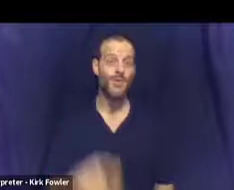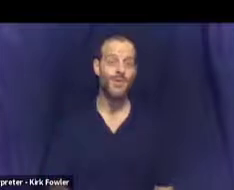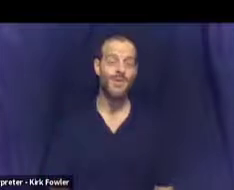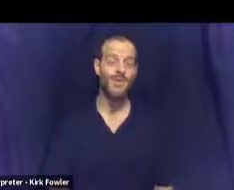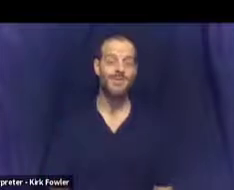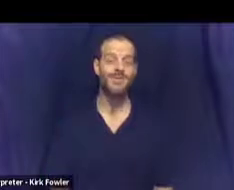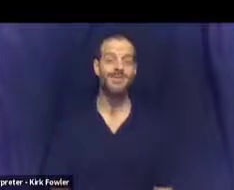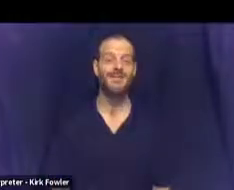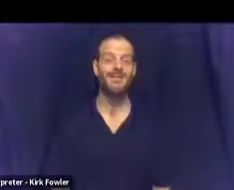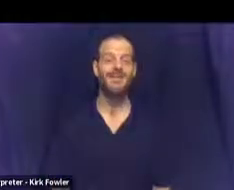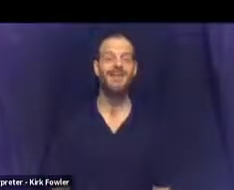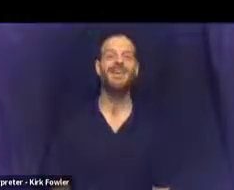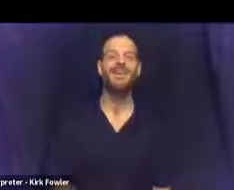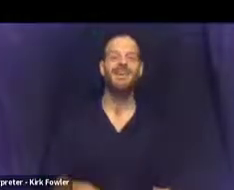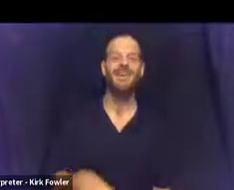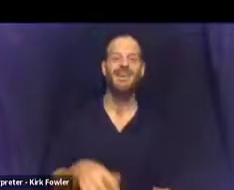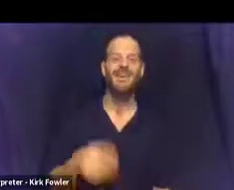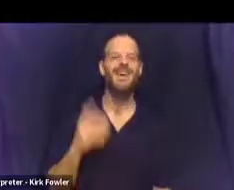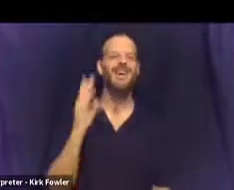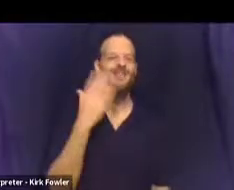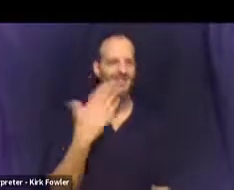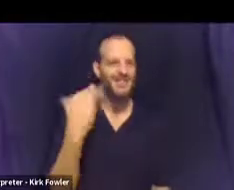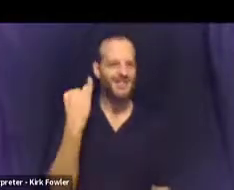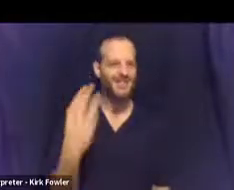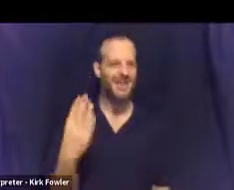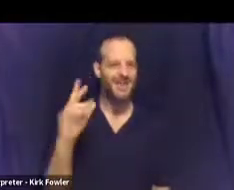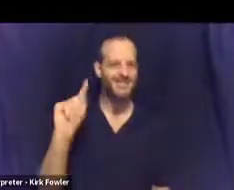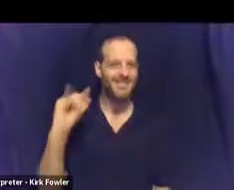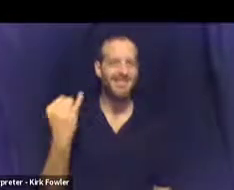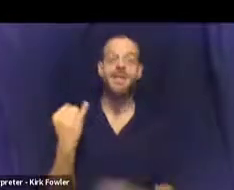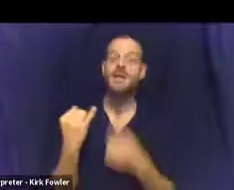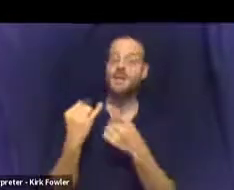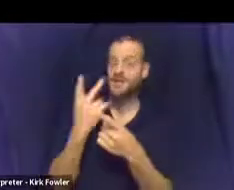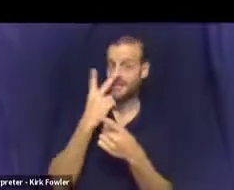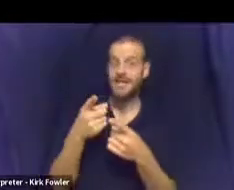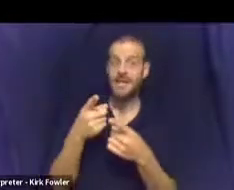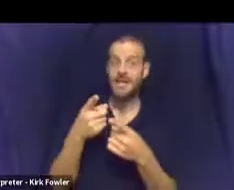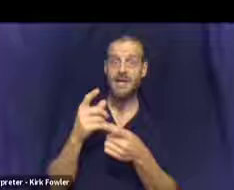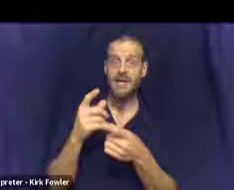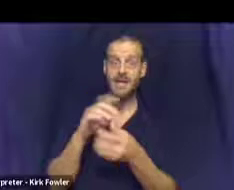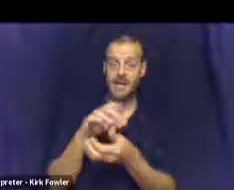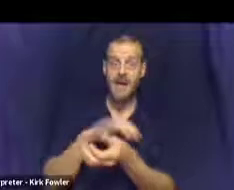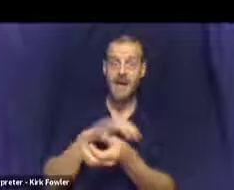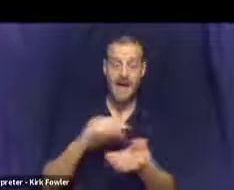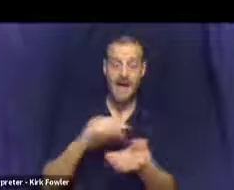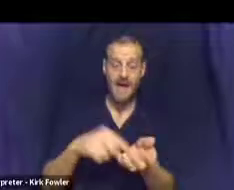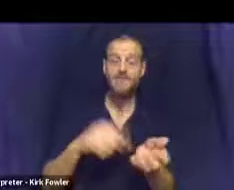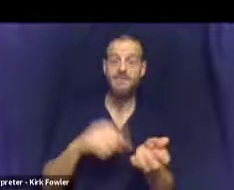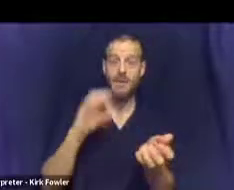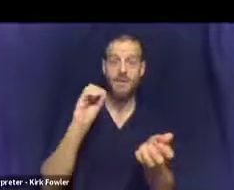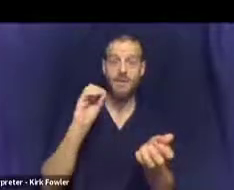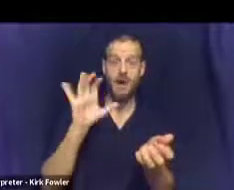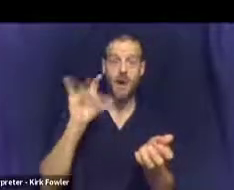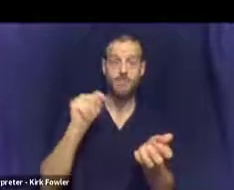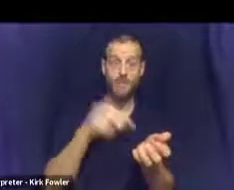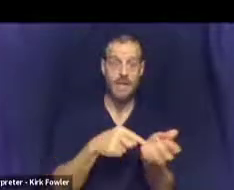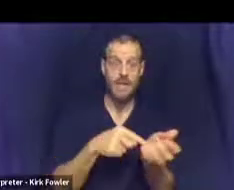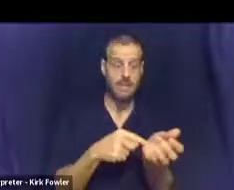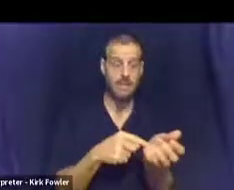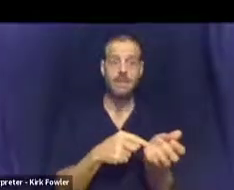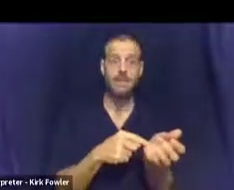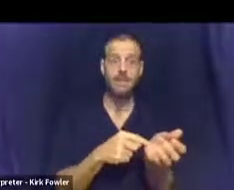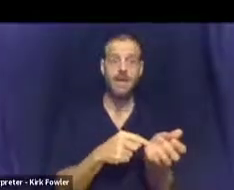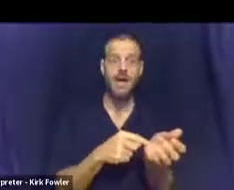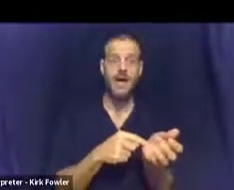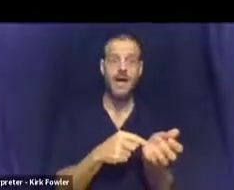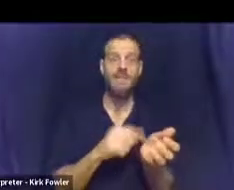And you can see. Good job, TJ. He does the sign again. So he's holding the object for swimming pool and then showing the sign